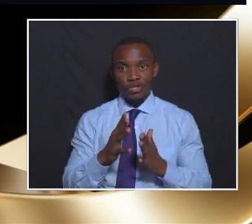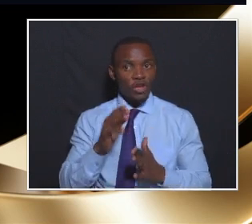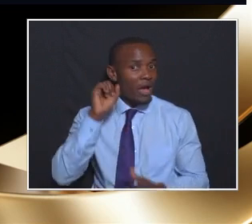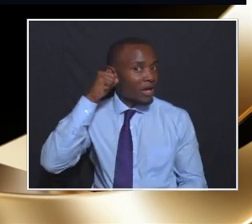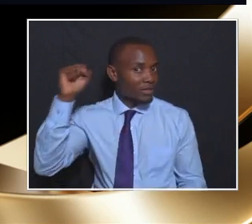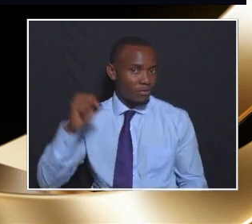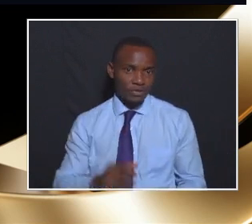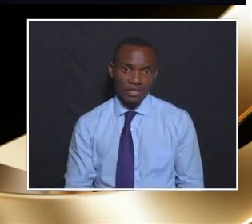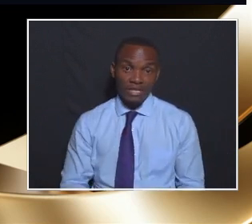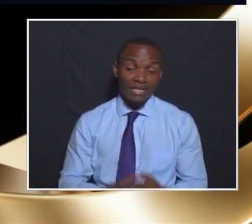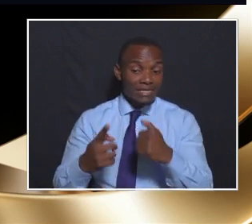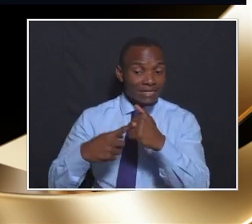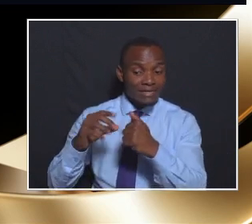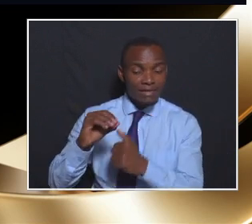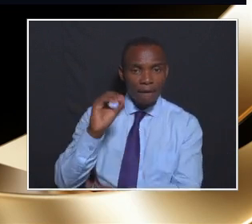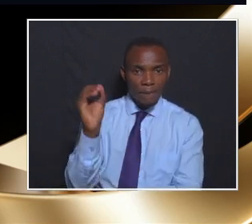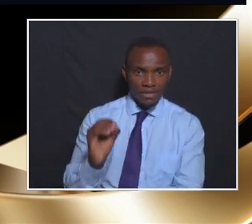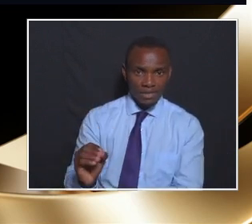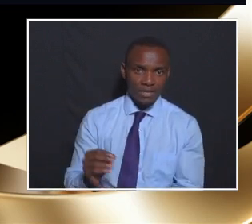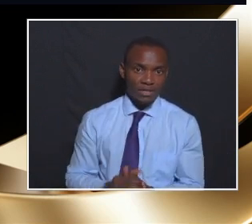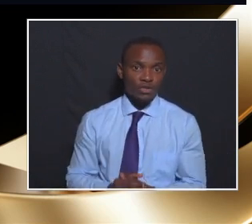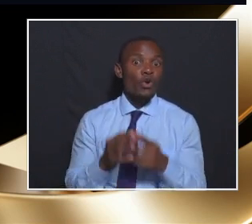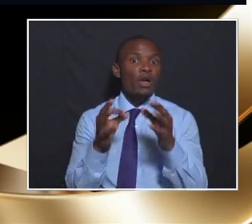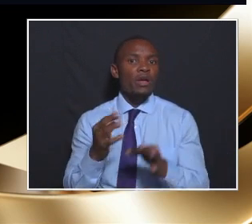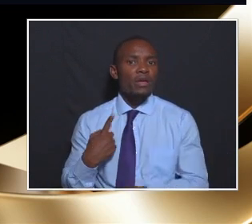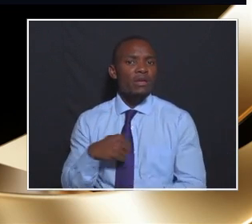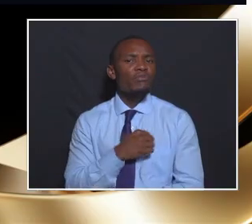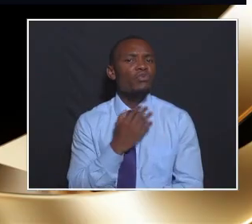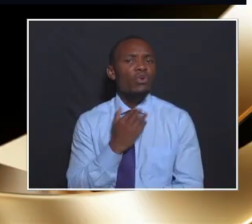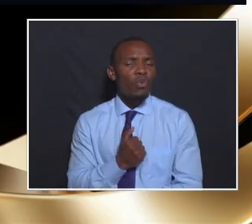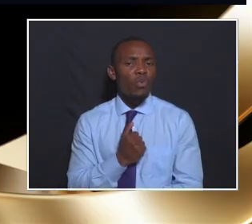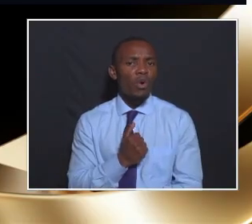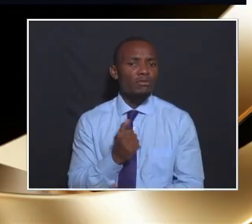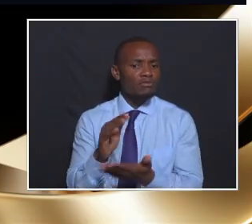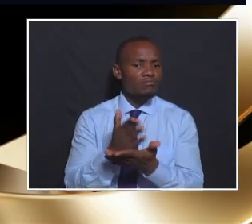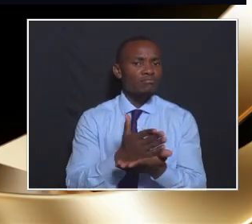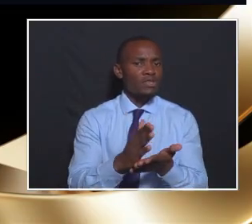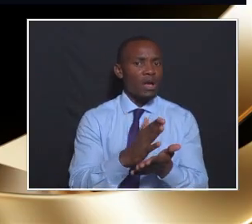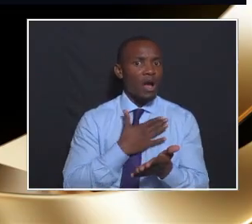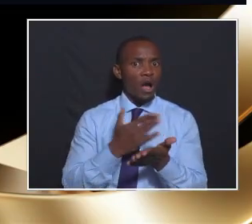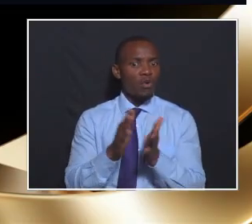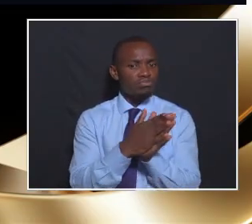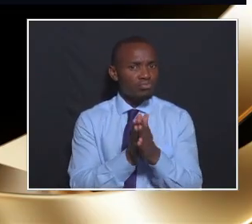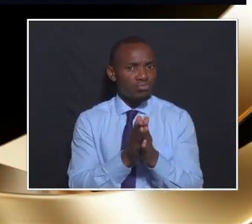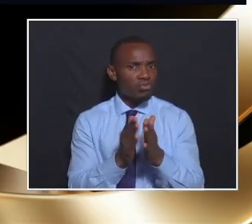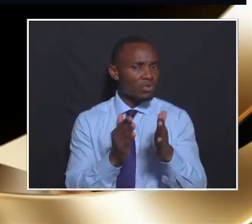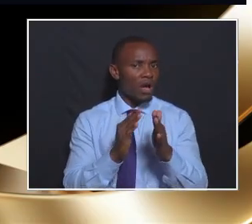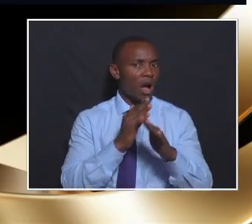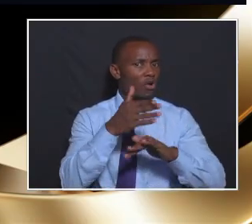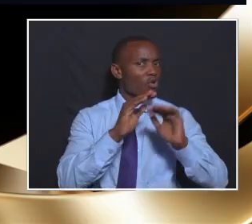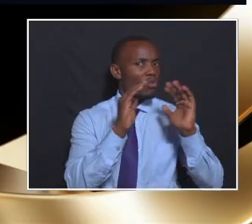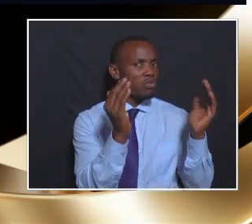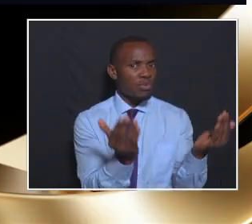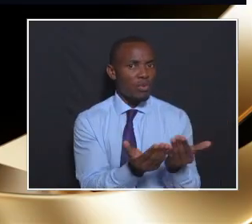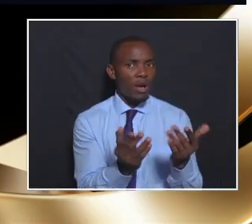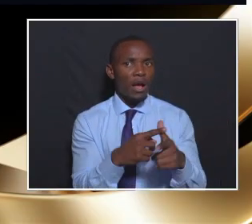60. So, if we want to tell our stories on the global stage, and we go and take our films